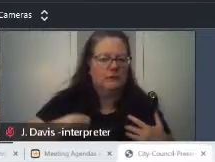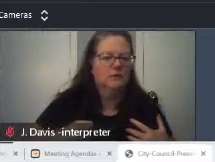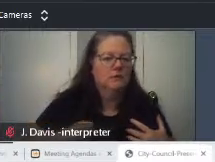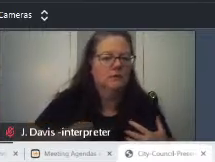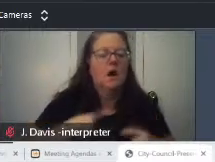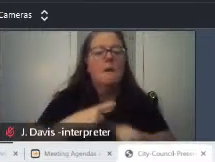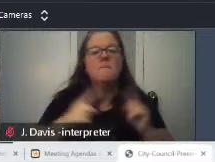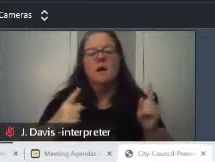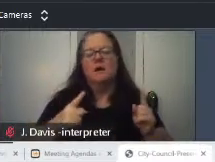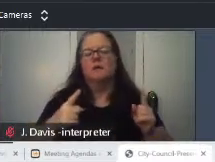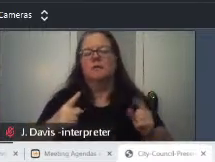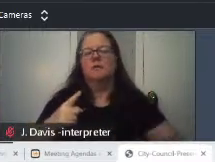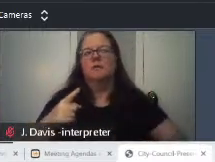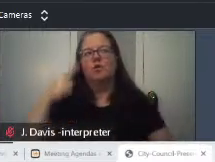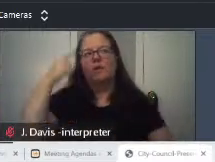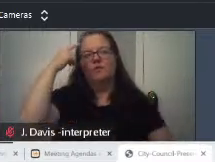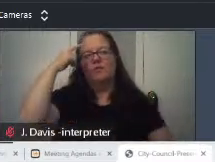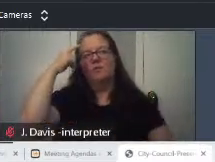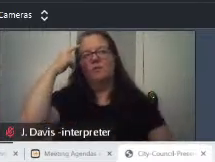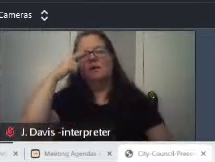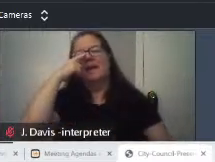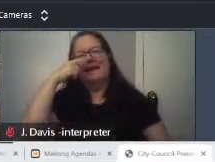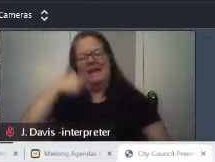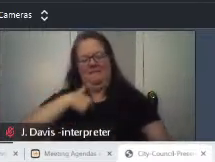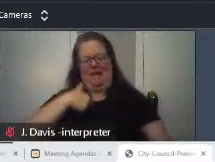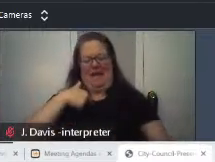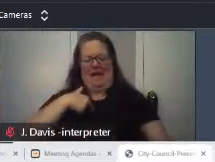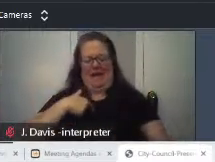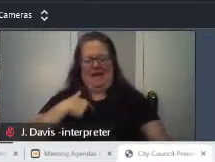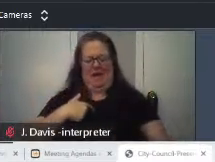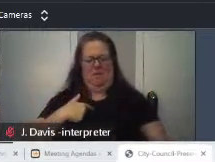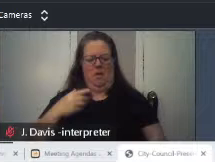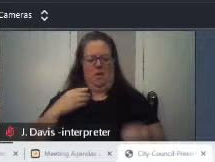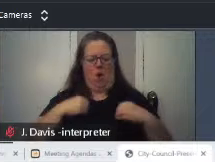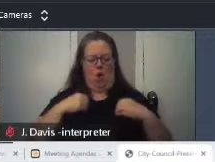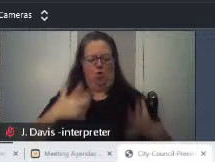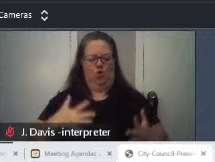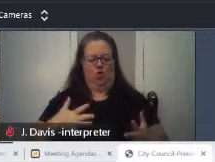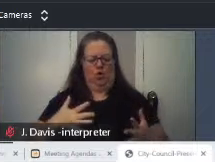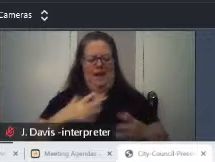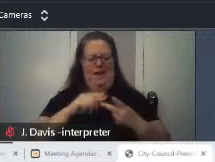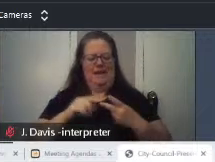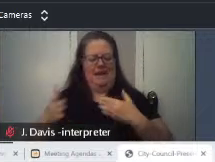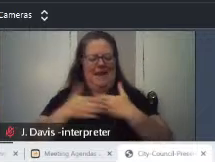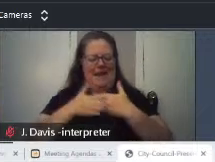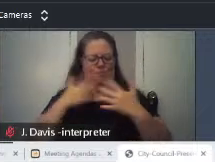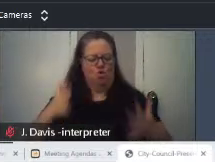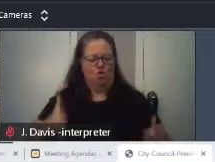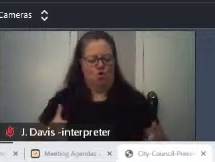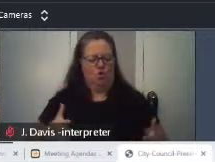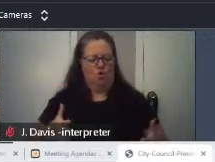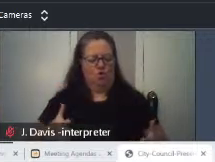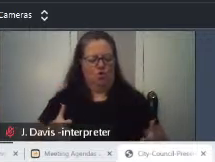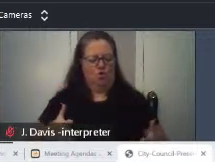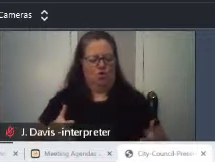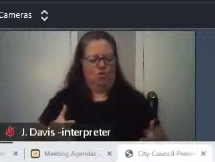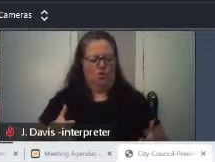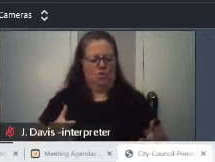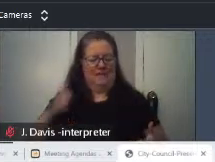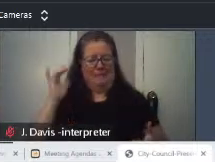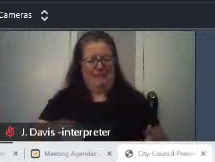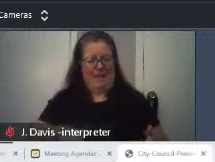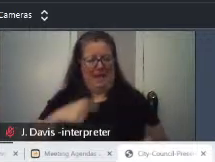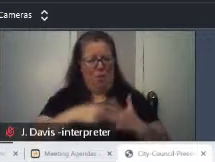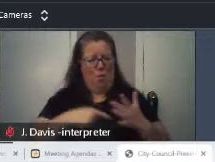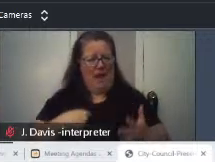you just have to ask yourself, you know, if you were a private property owner and a neighbor, you know, price aside, like, is this really what you